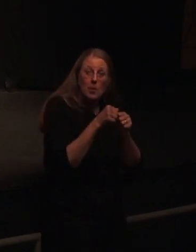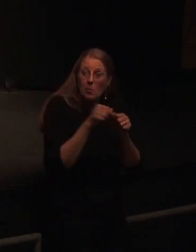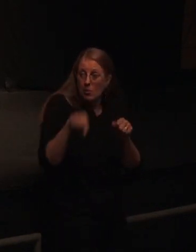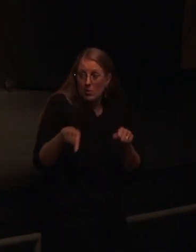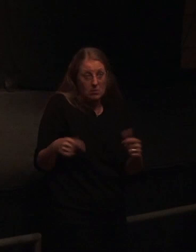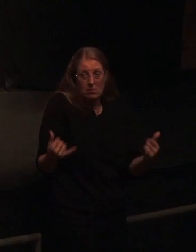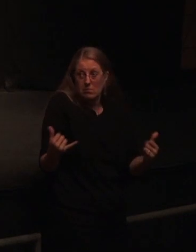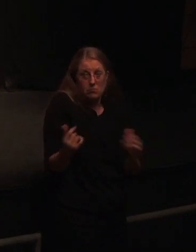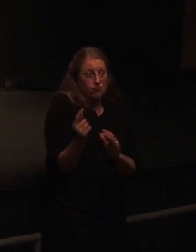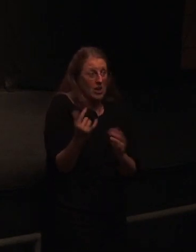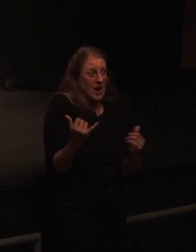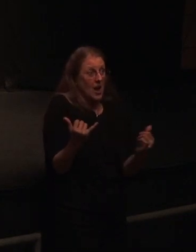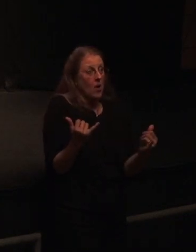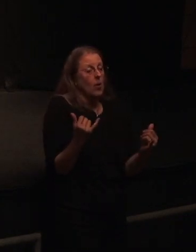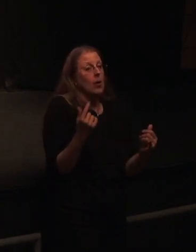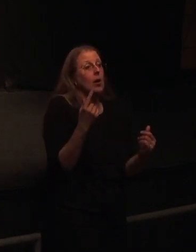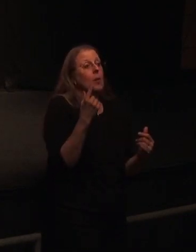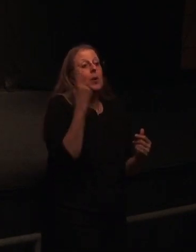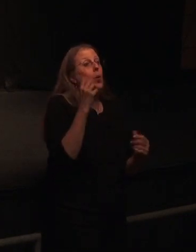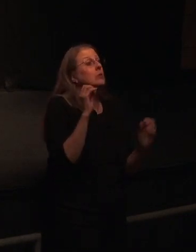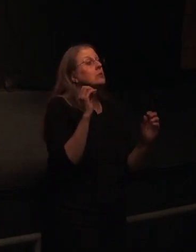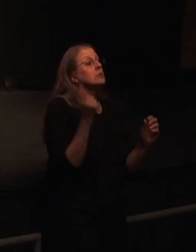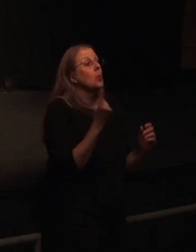moment. Just because somebody doesn't